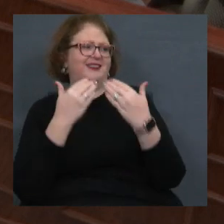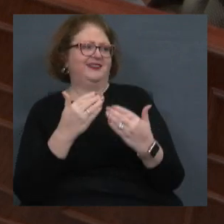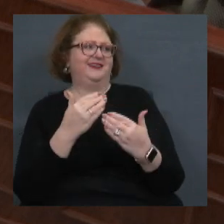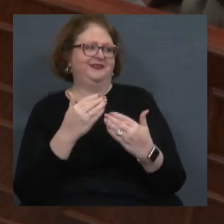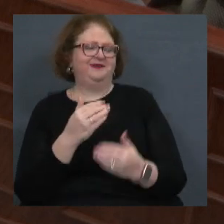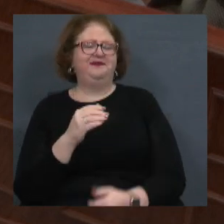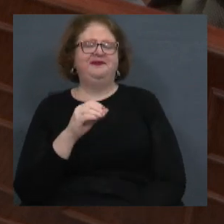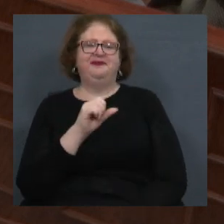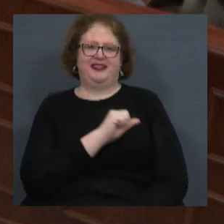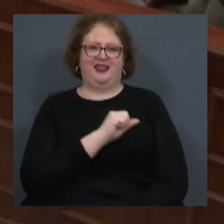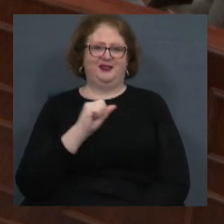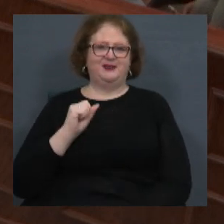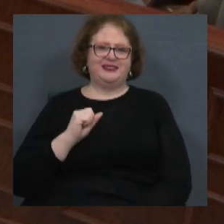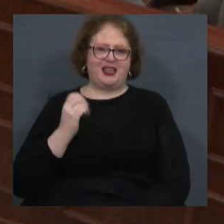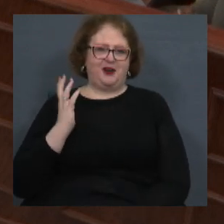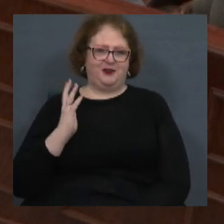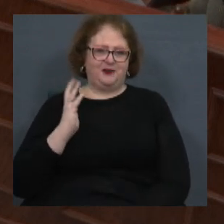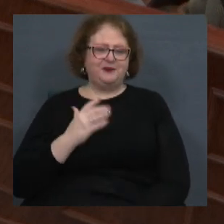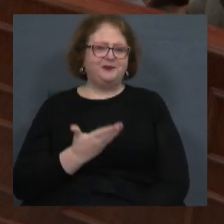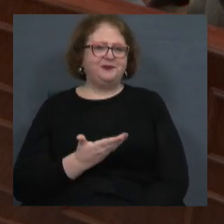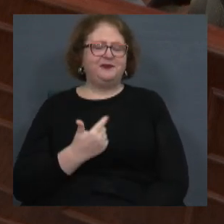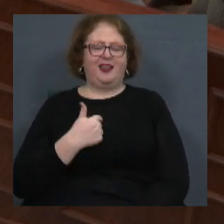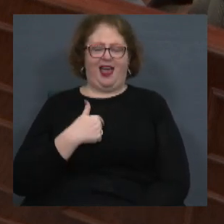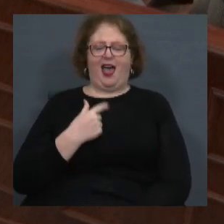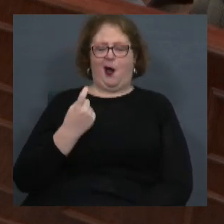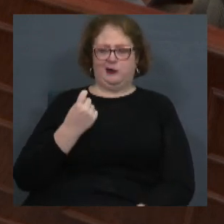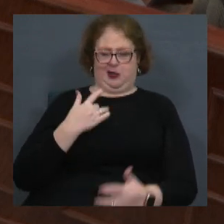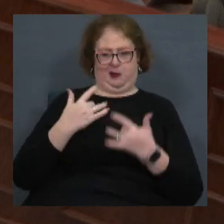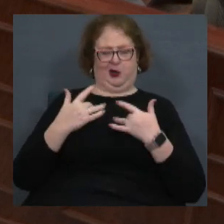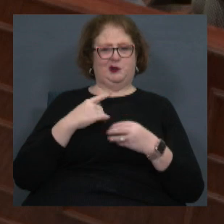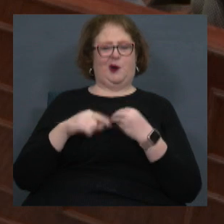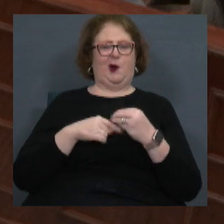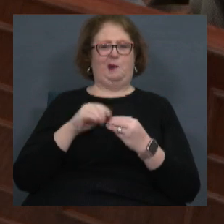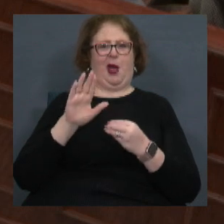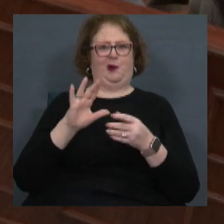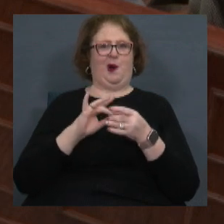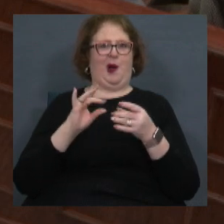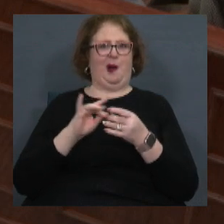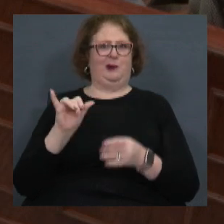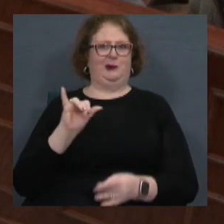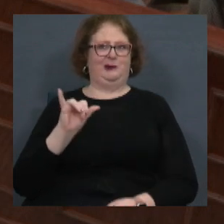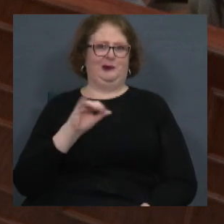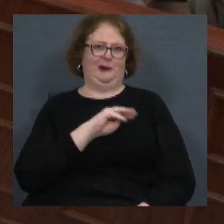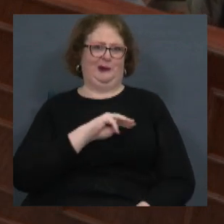We appreciate that. I was a little concerned as well as what you might say.